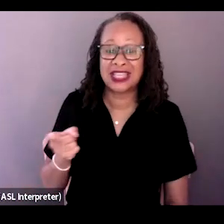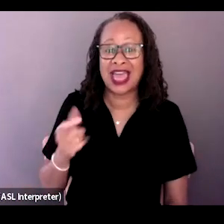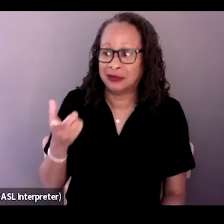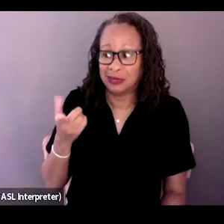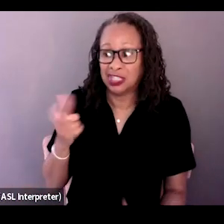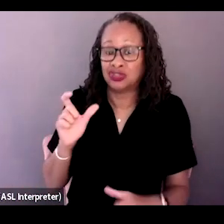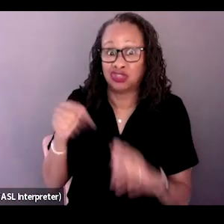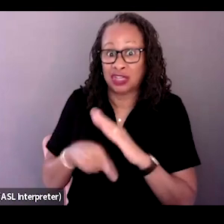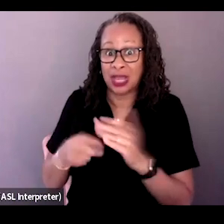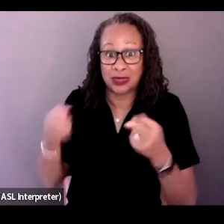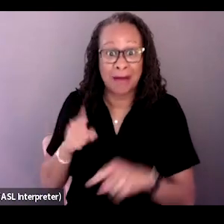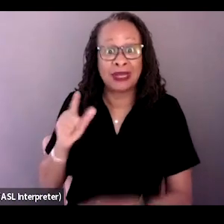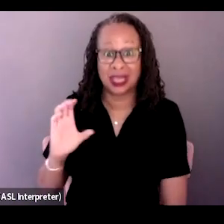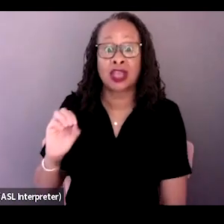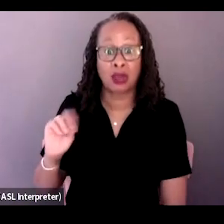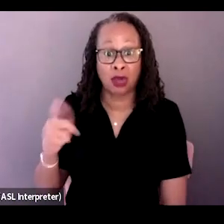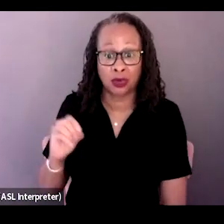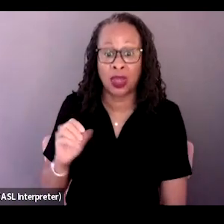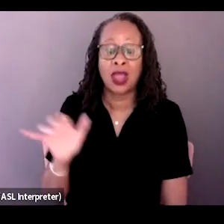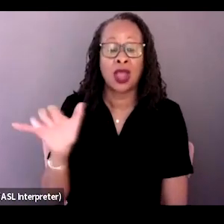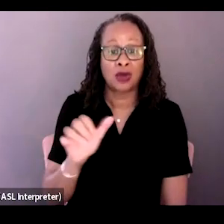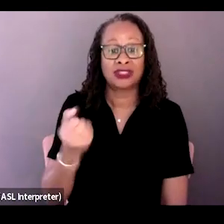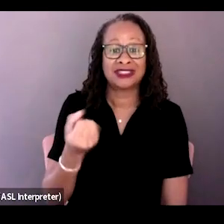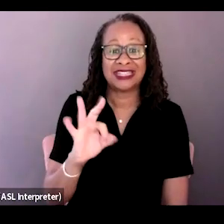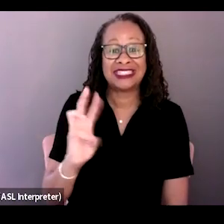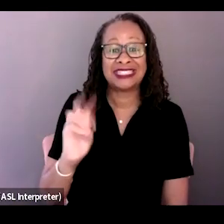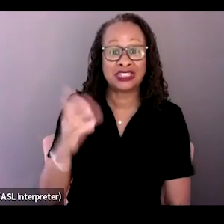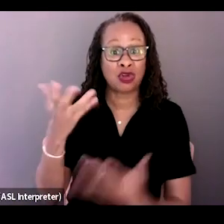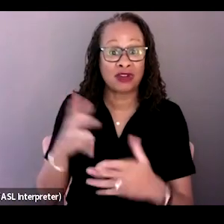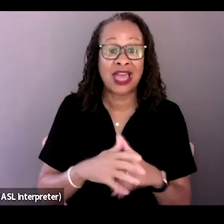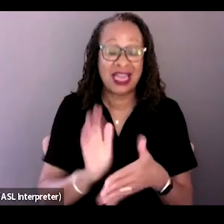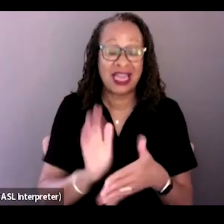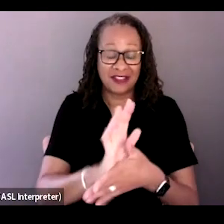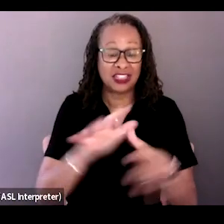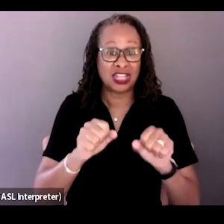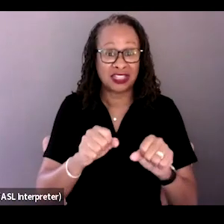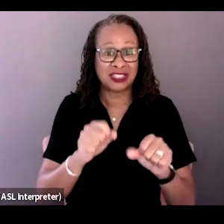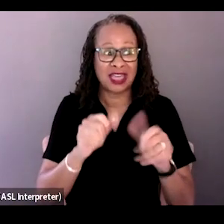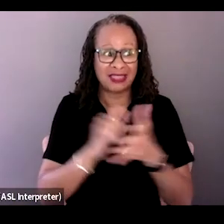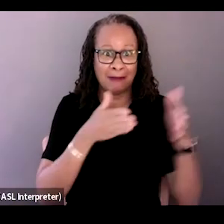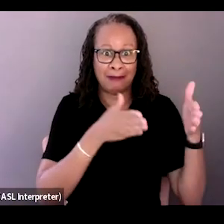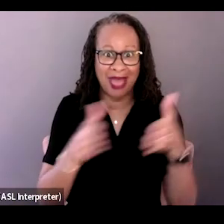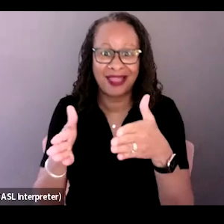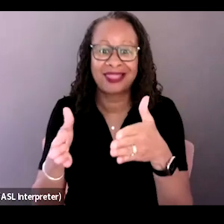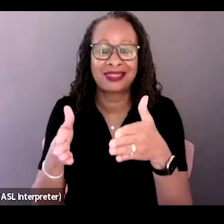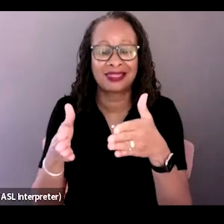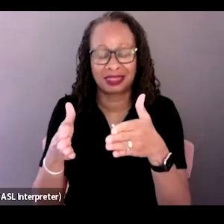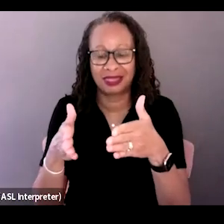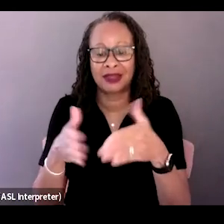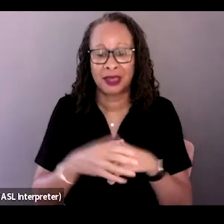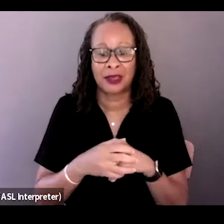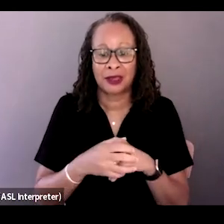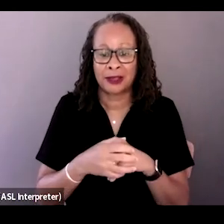happening. And a genocide was happening also in 1960 already. And so the film takes that trajectory that,